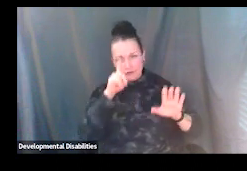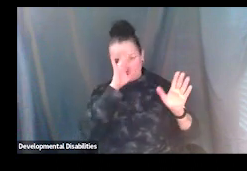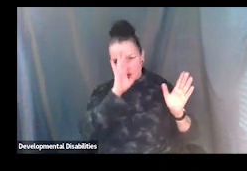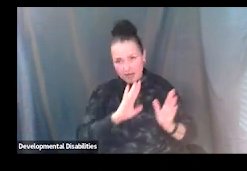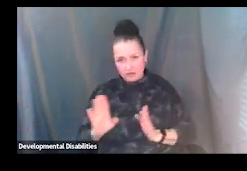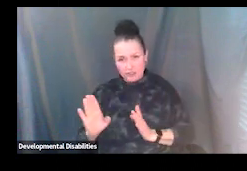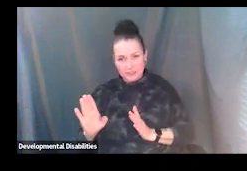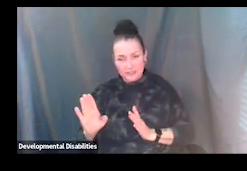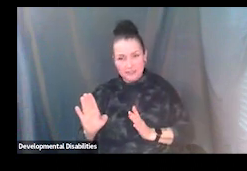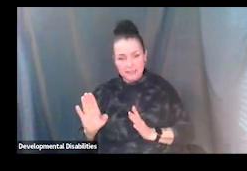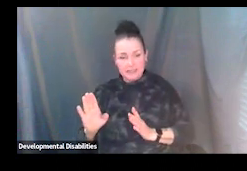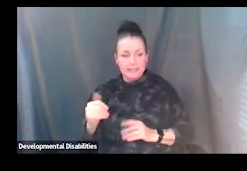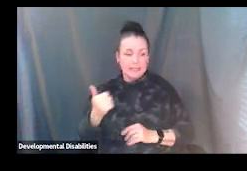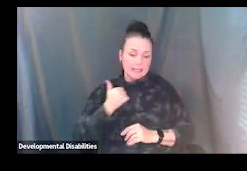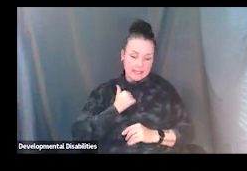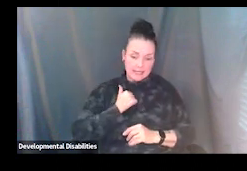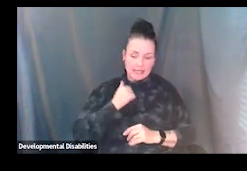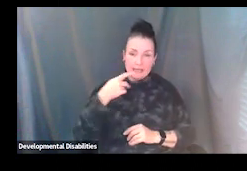Pediatric Society,